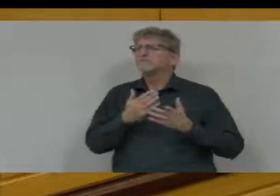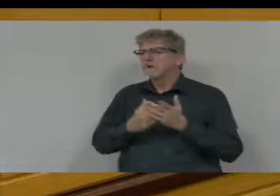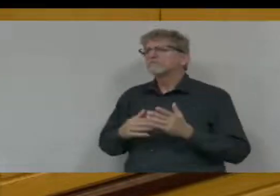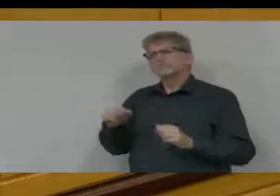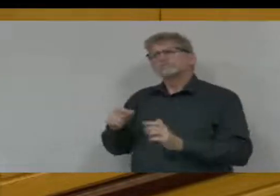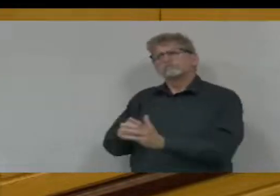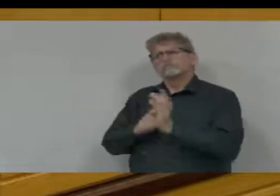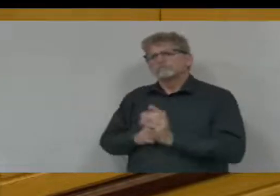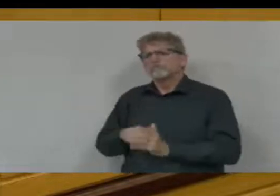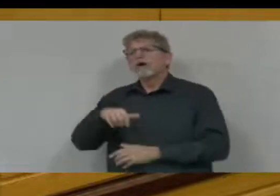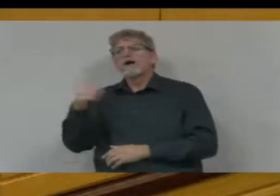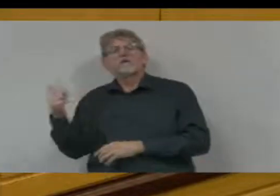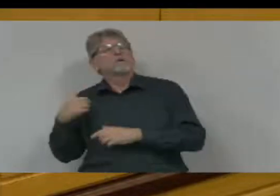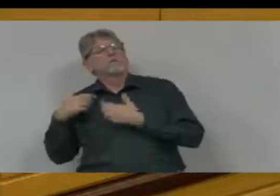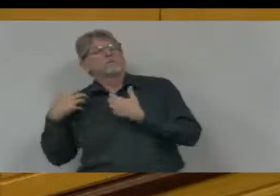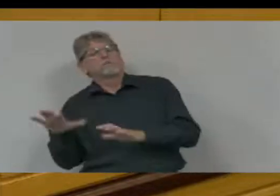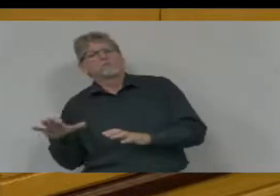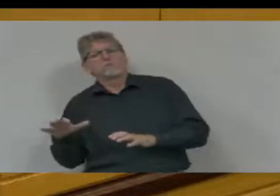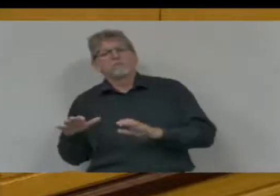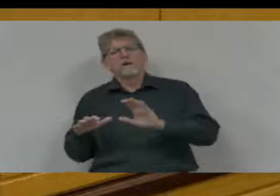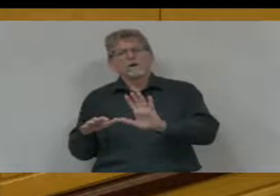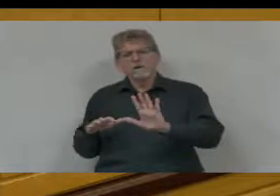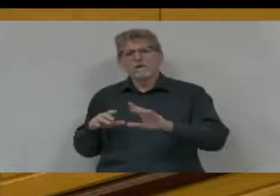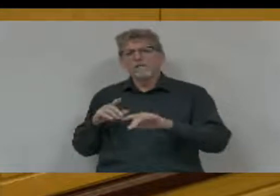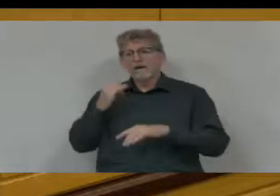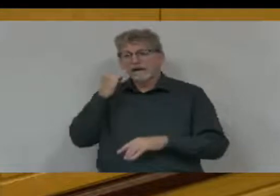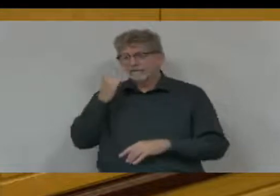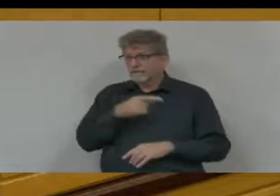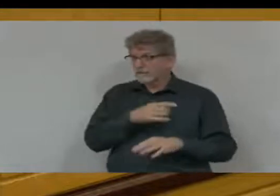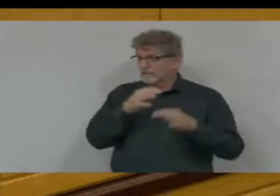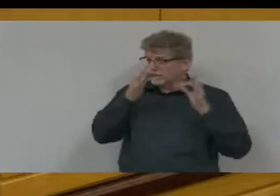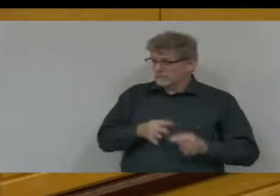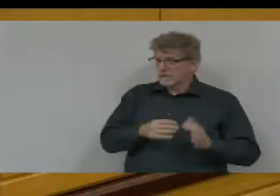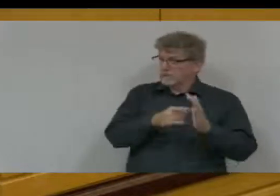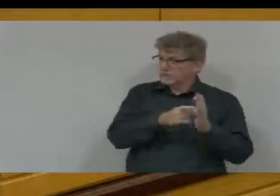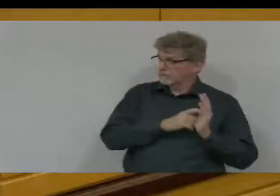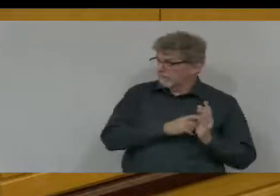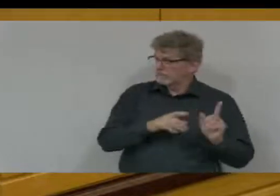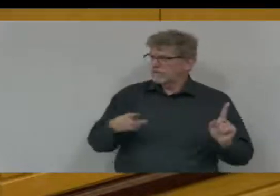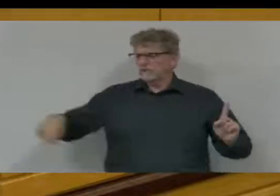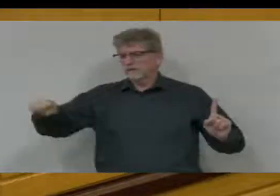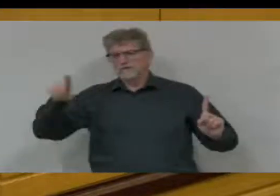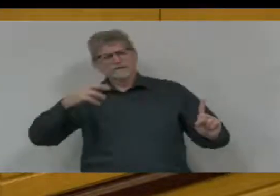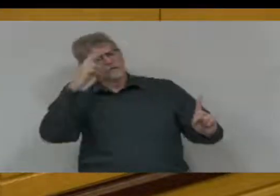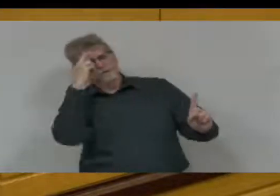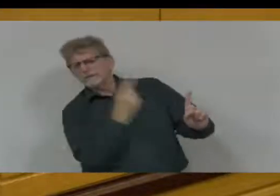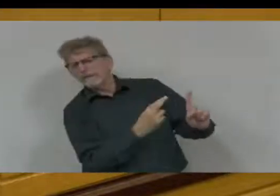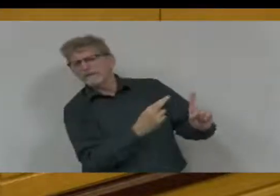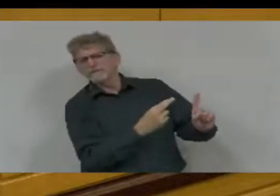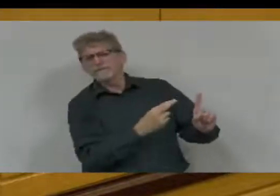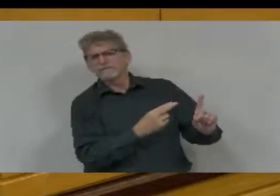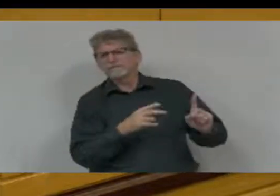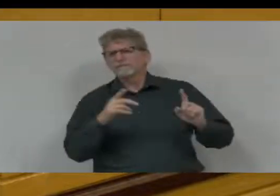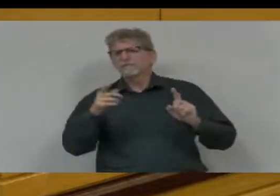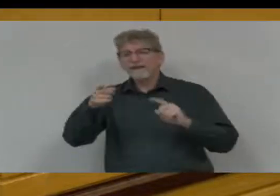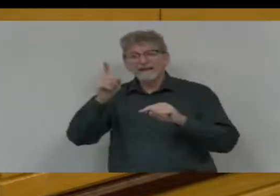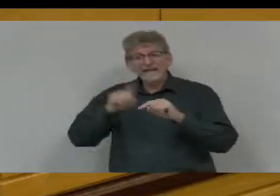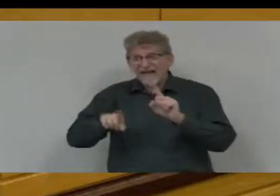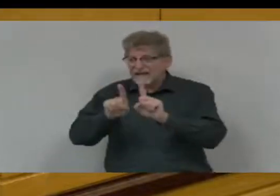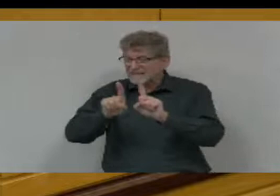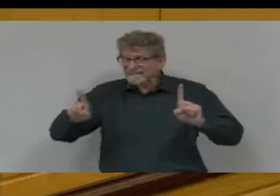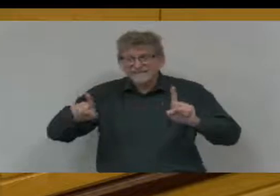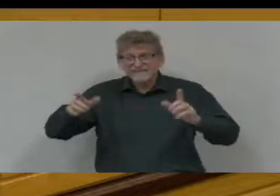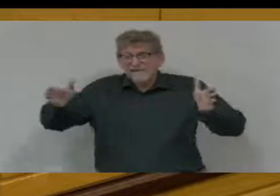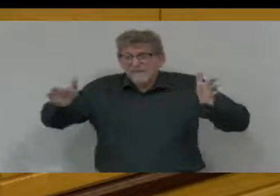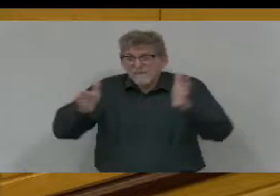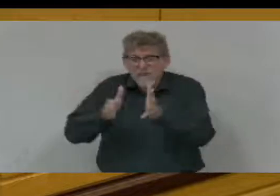respect that, and we want to make sure that people are wearing their mask during times when they can't socially distance and do some of those other things, be